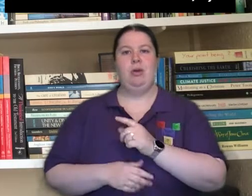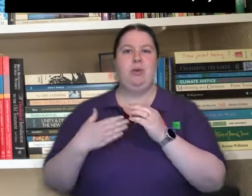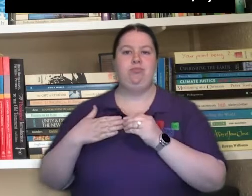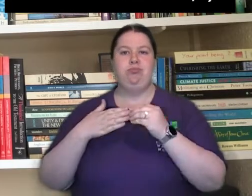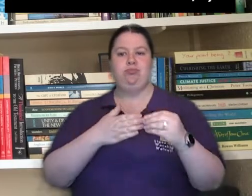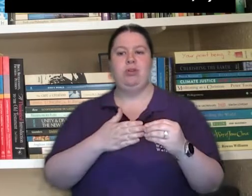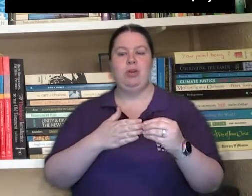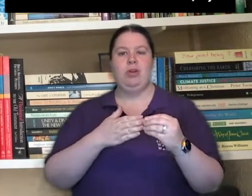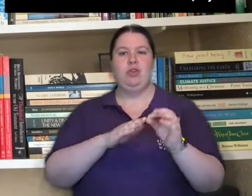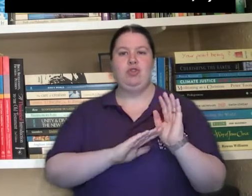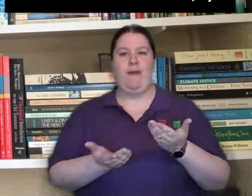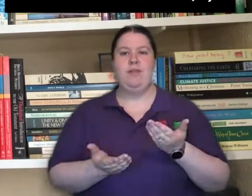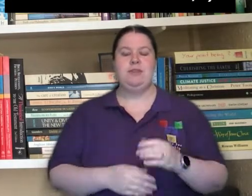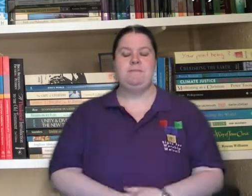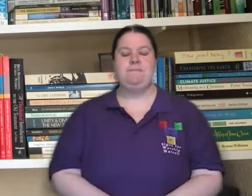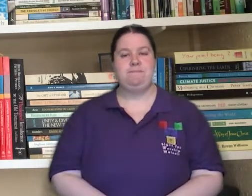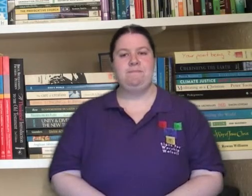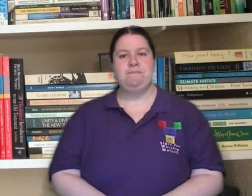we'll be leading you through our worship today.